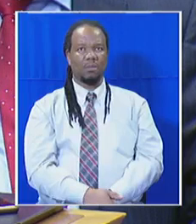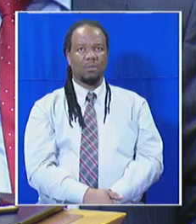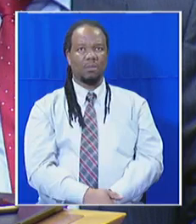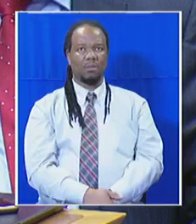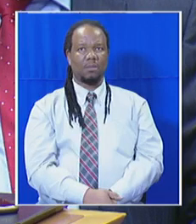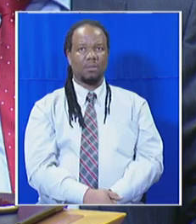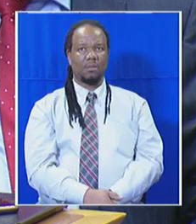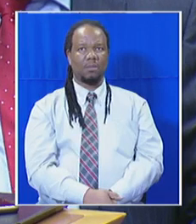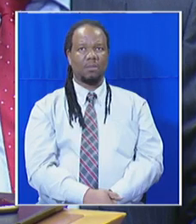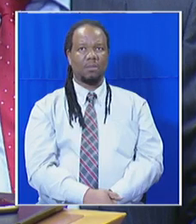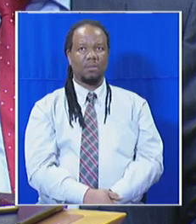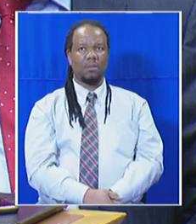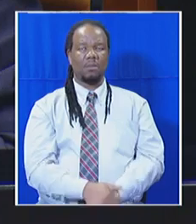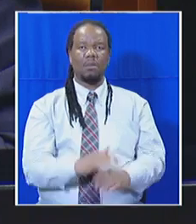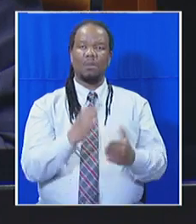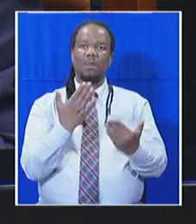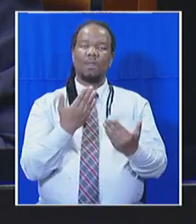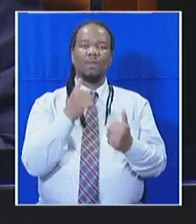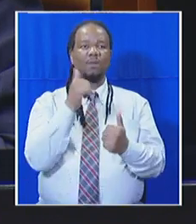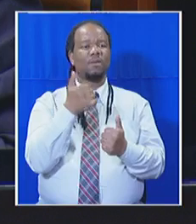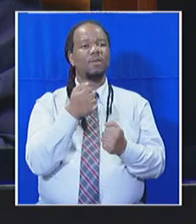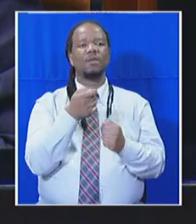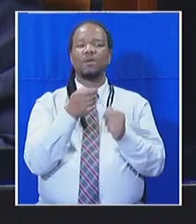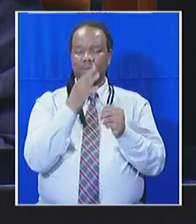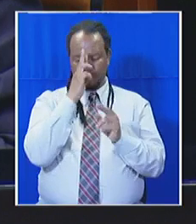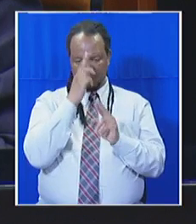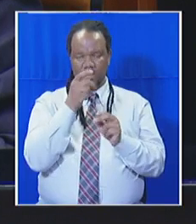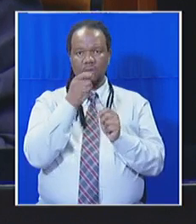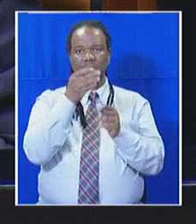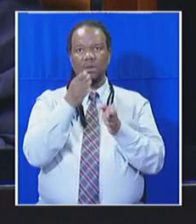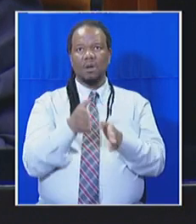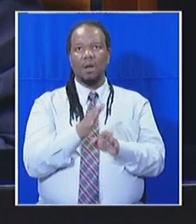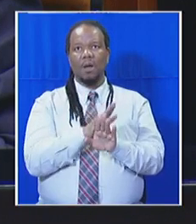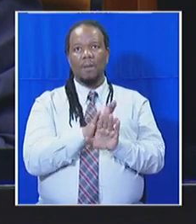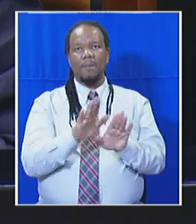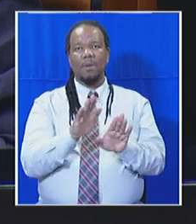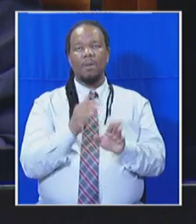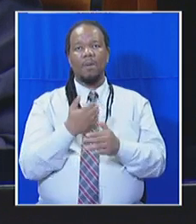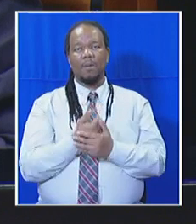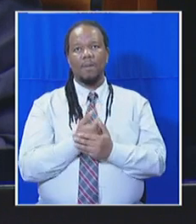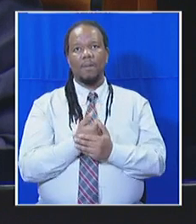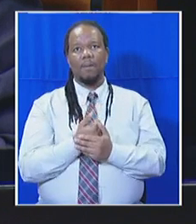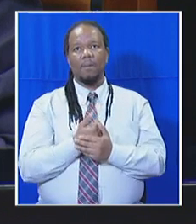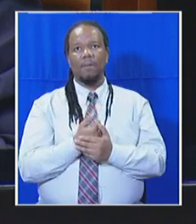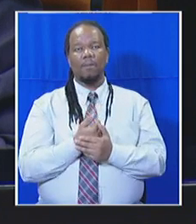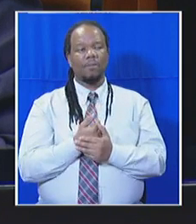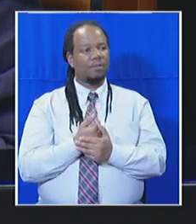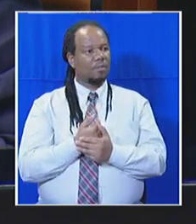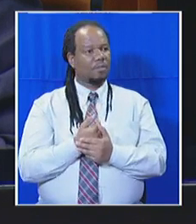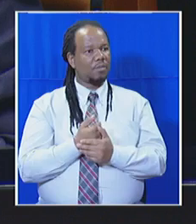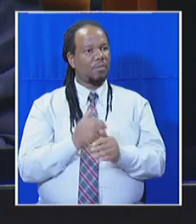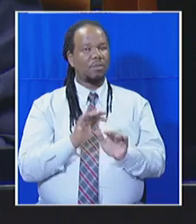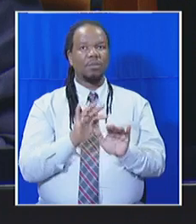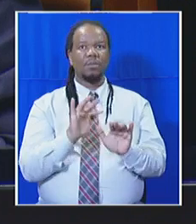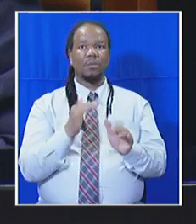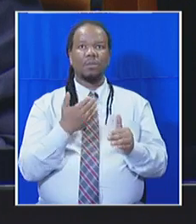Order, Honorable Speaker. Honorable Speaker, Yes. I never queried any budgets or that. All I said is I